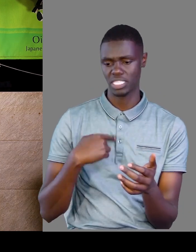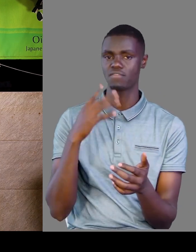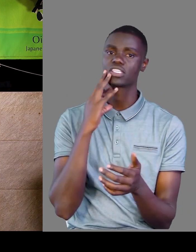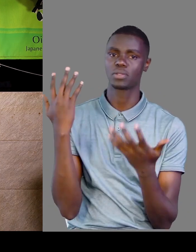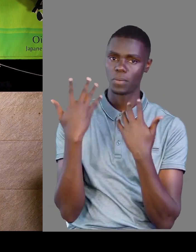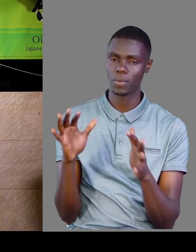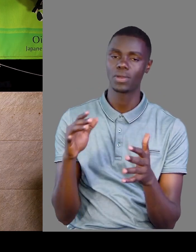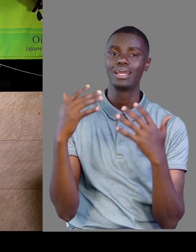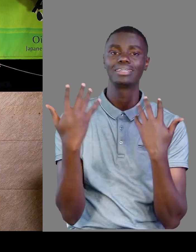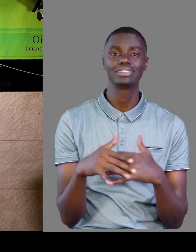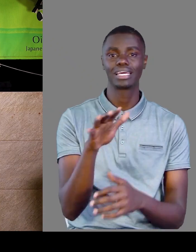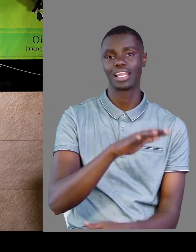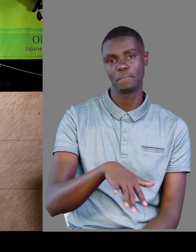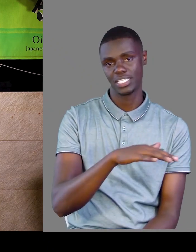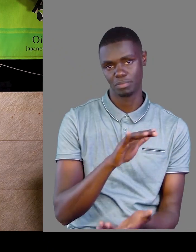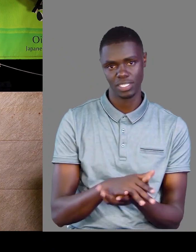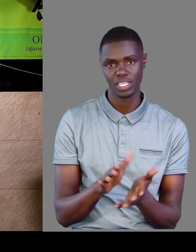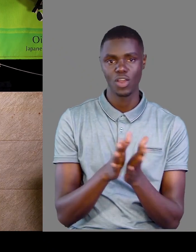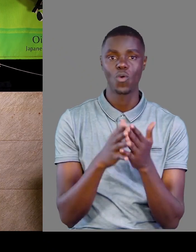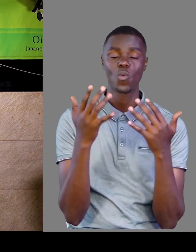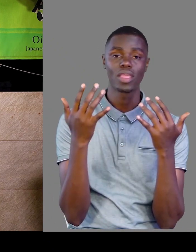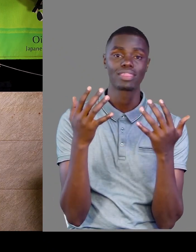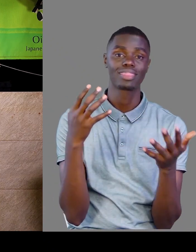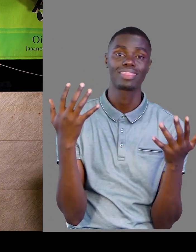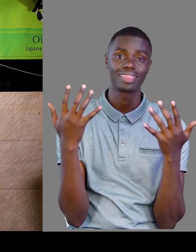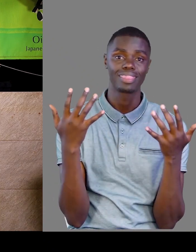It's actually an amazing space. And with the current